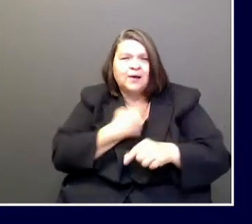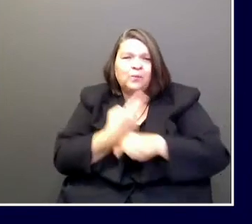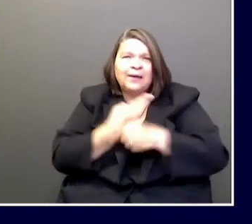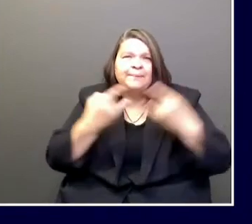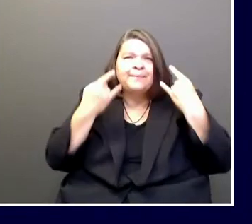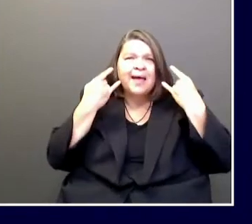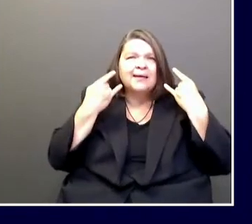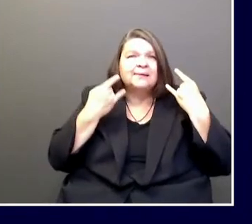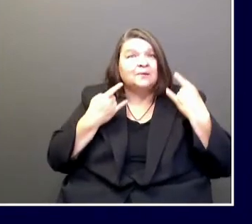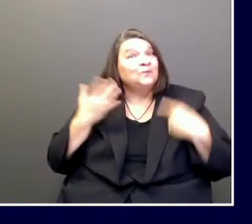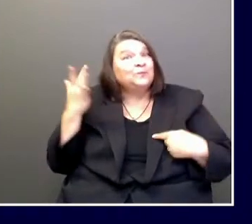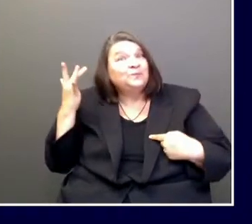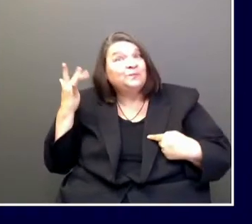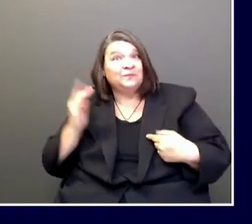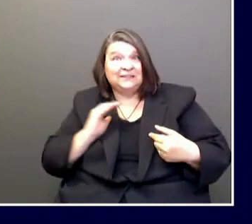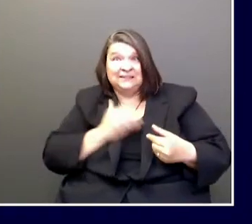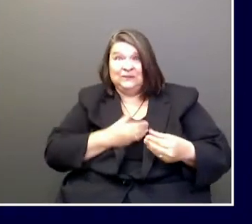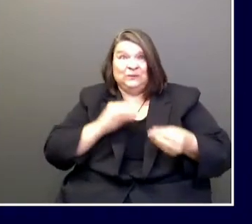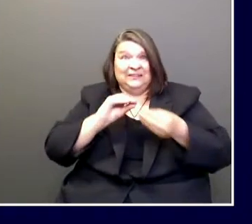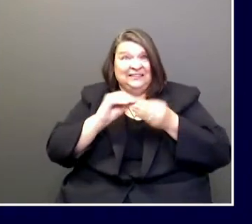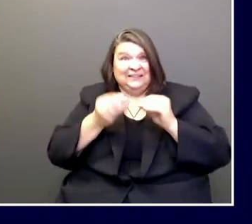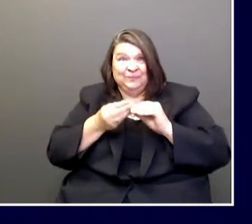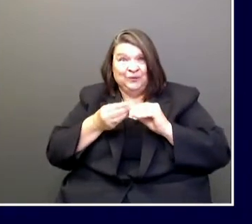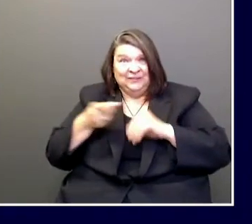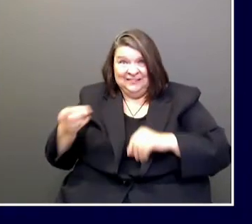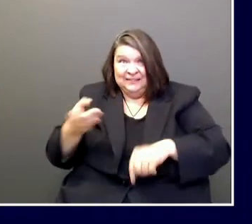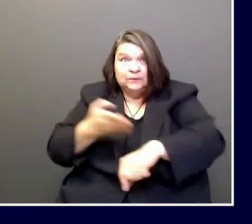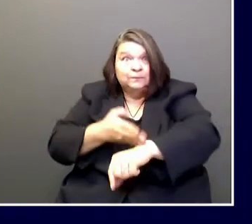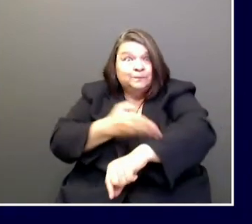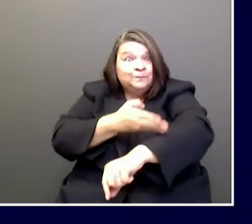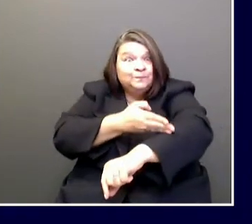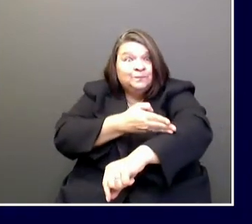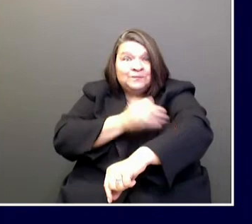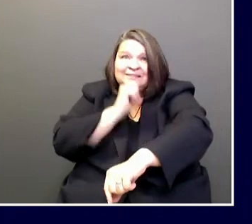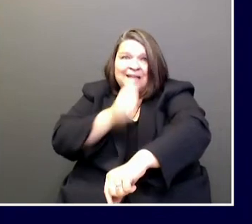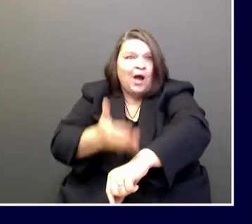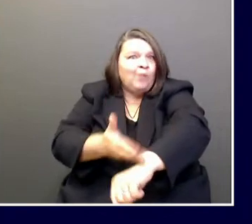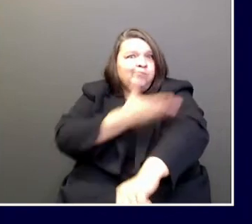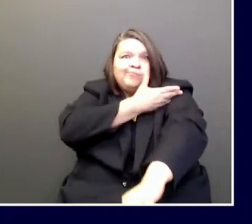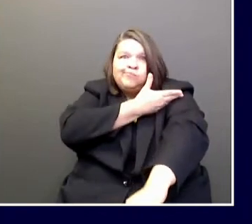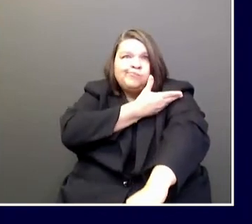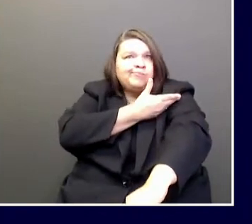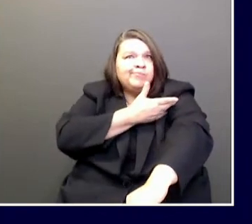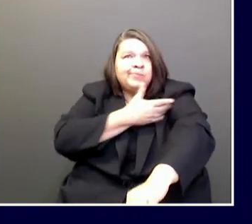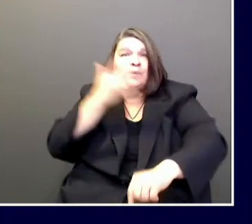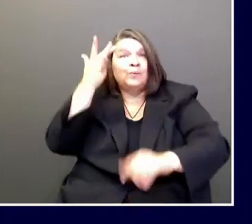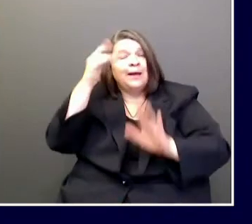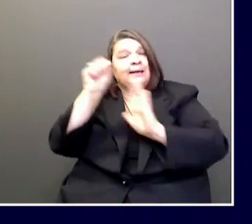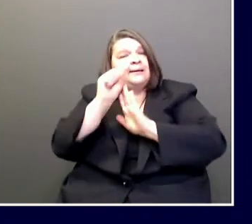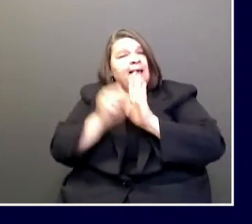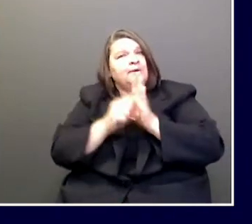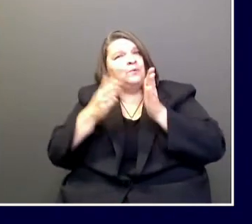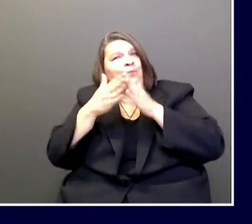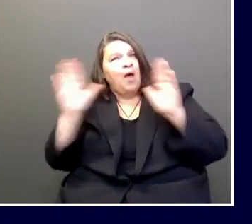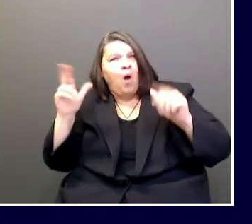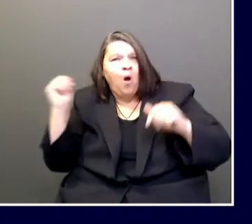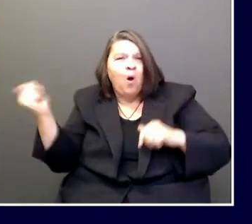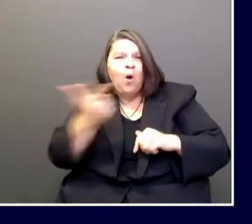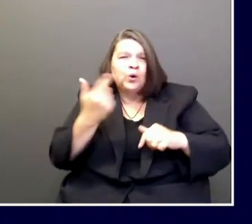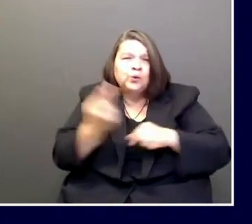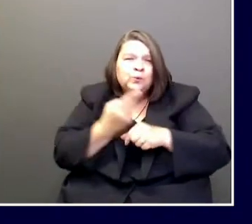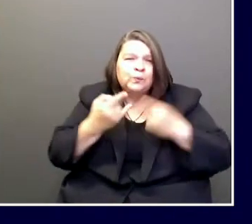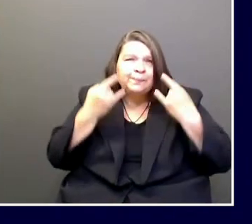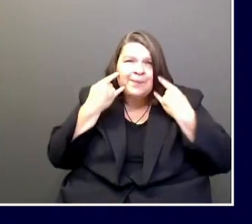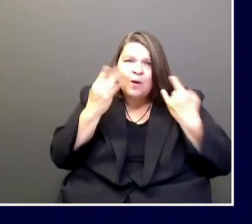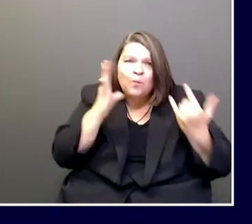So why not try to get ahead of things and just say statewide, everyone should wear a mask? Yeah, and so, Patty, to make sure I answer your question properly, you're